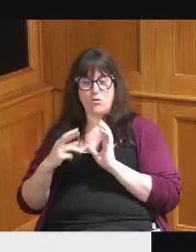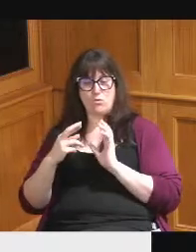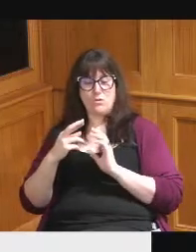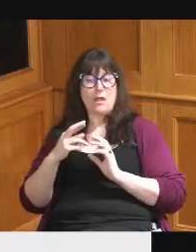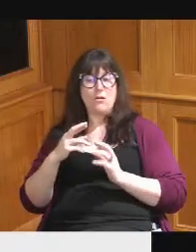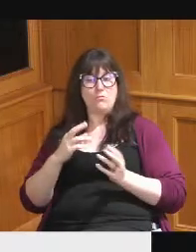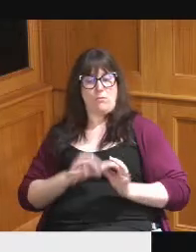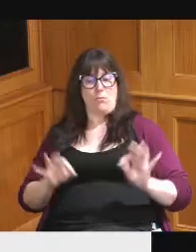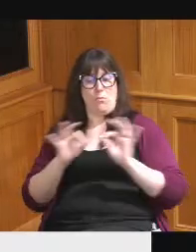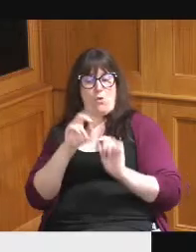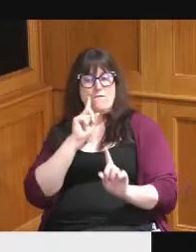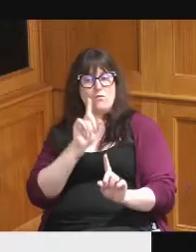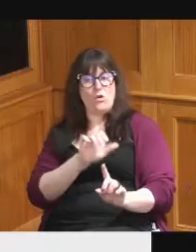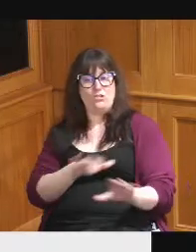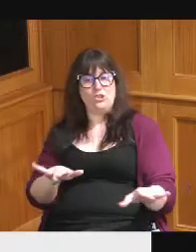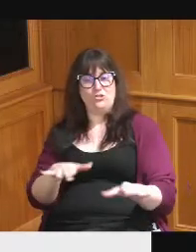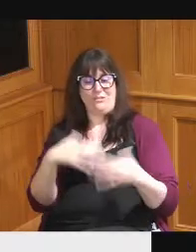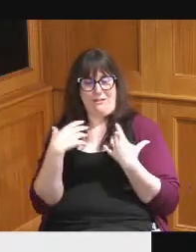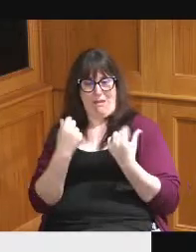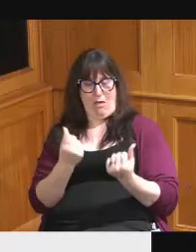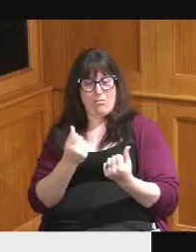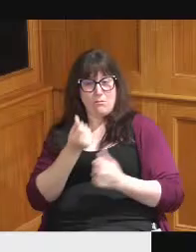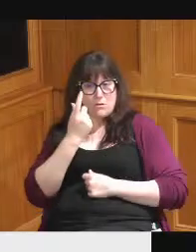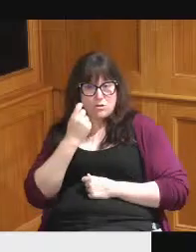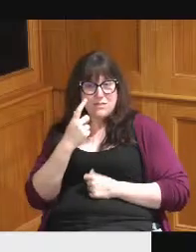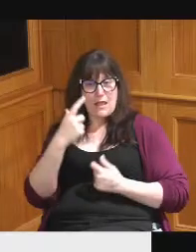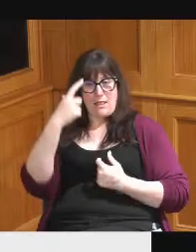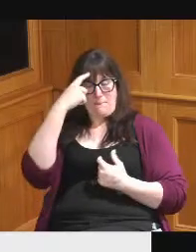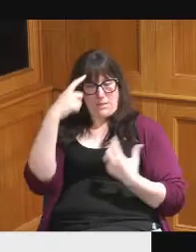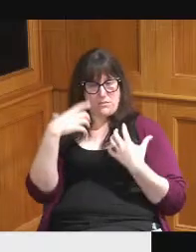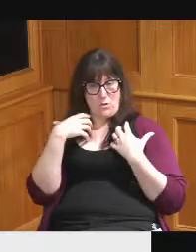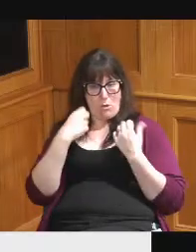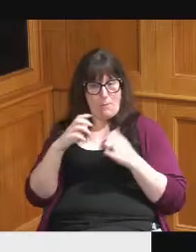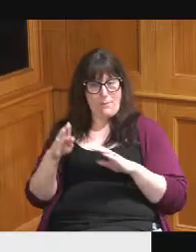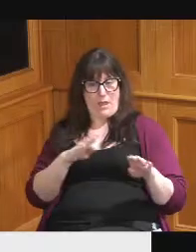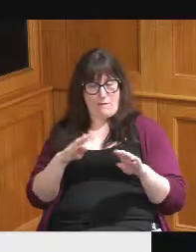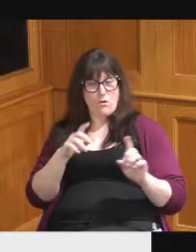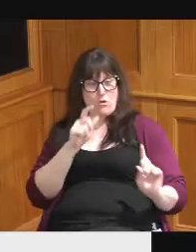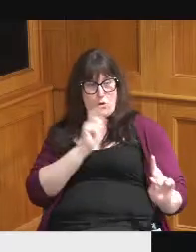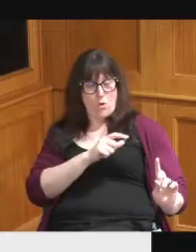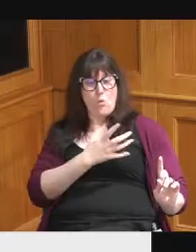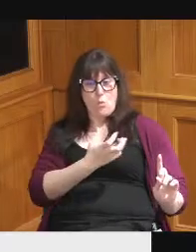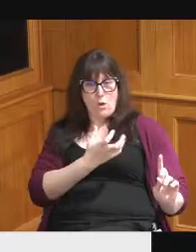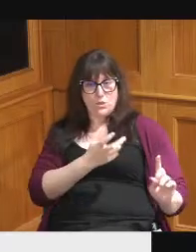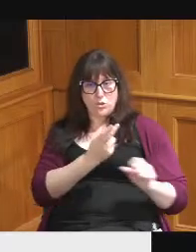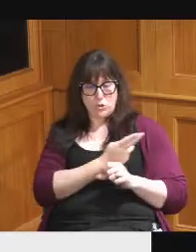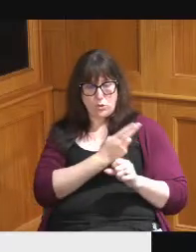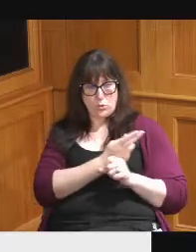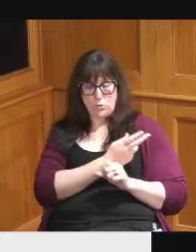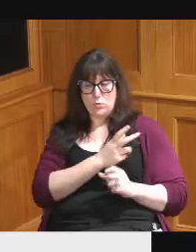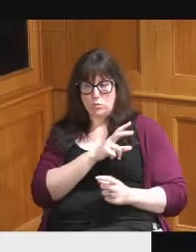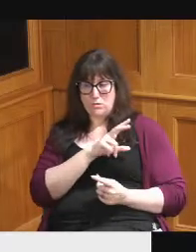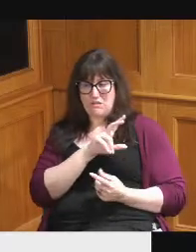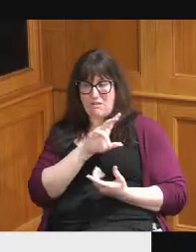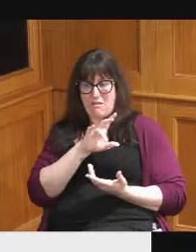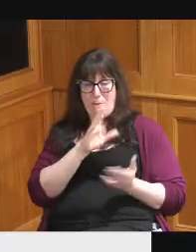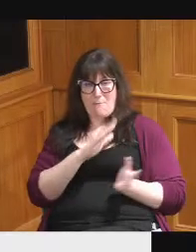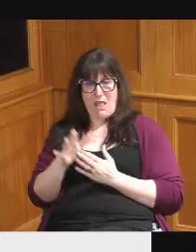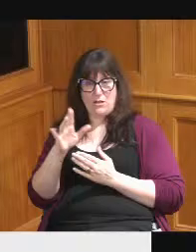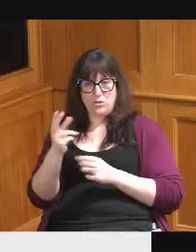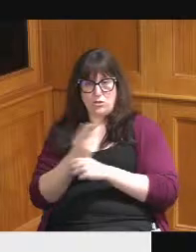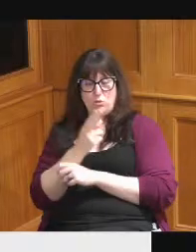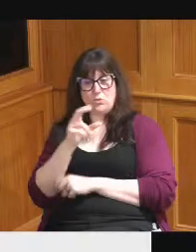our community. The Cincinnati Children's Mental and Behavioral Health Institute is likewise planning to